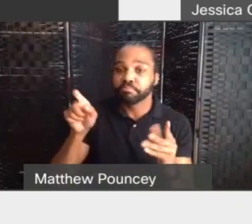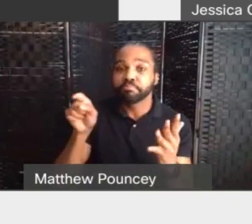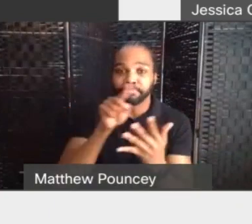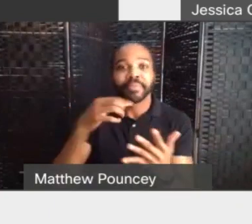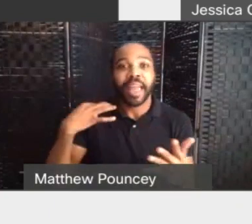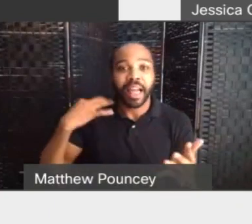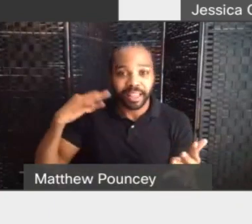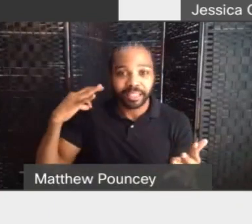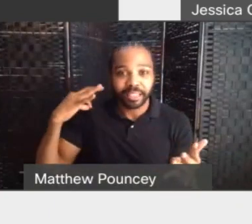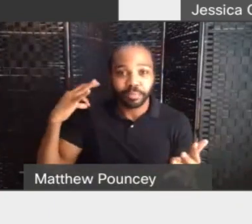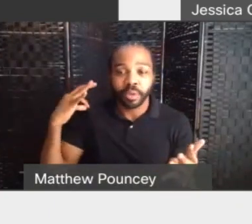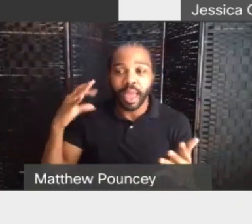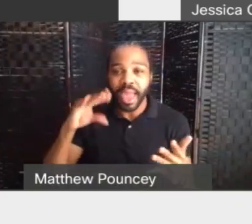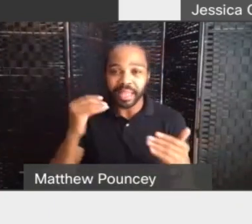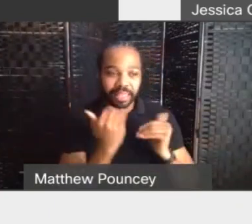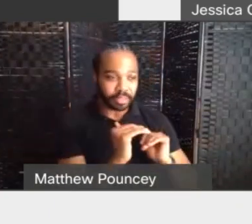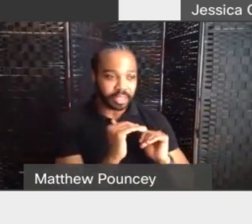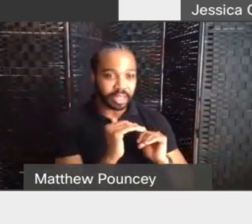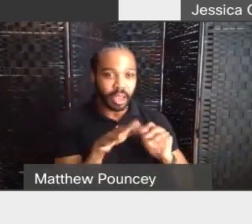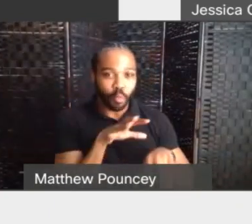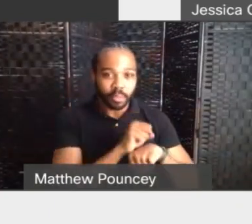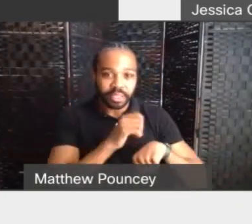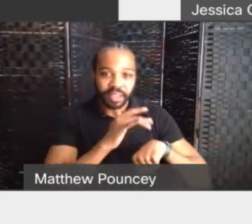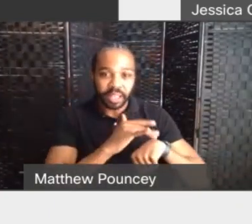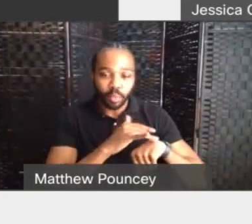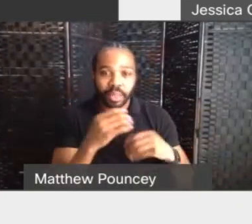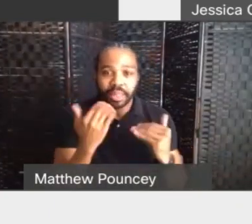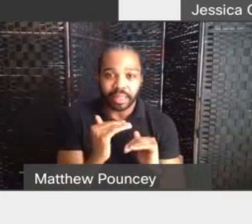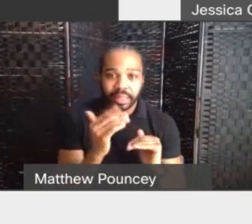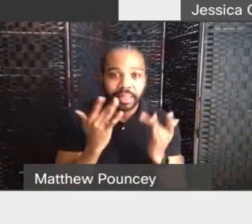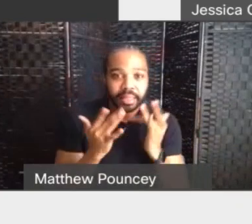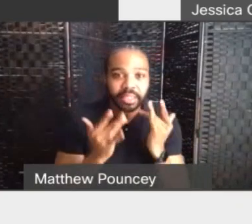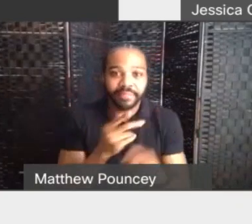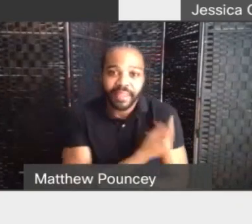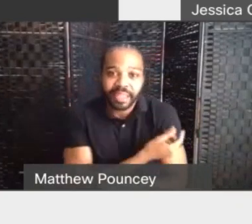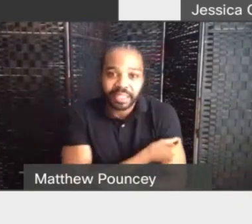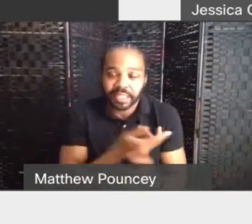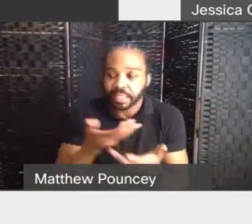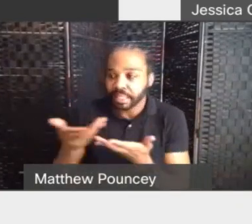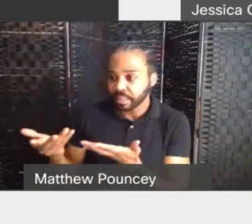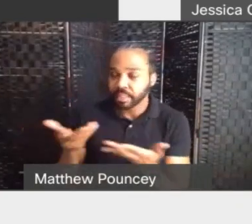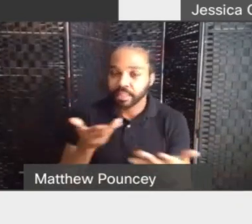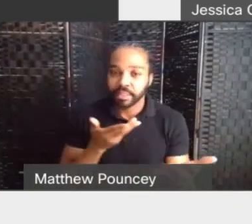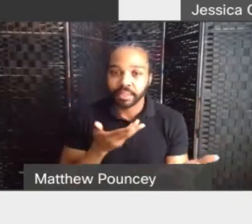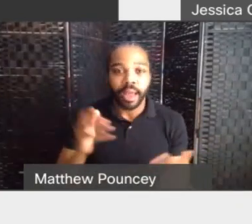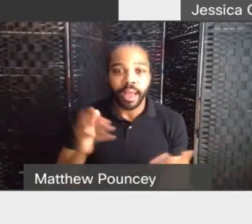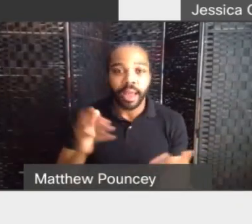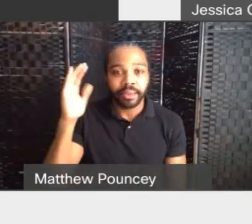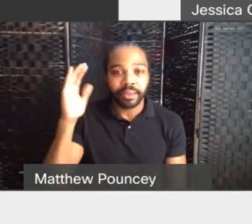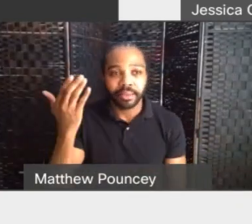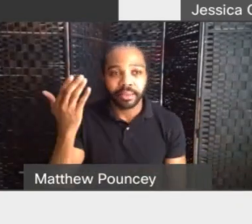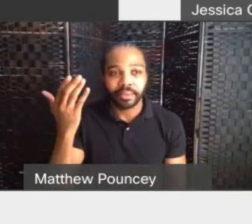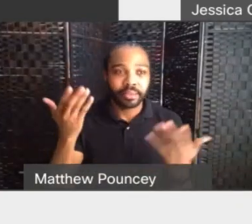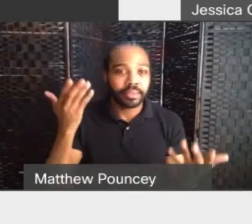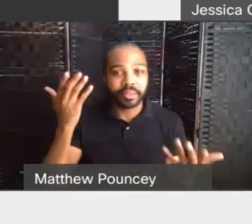and limited appointments, limited vaccine. So I guess the less